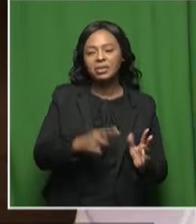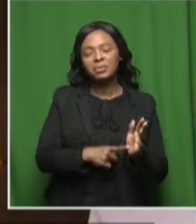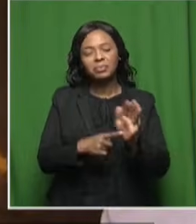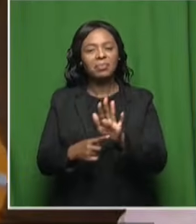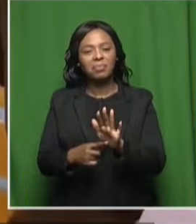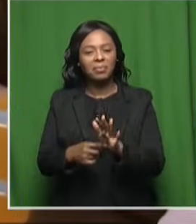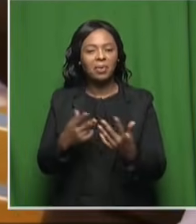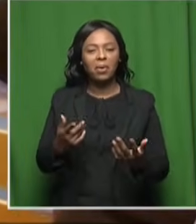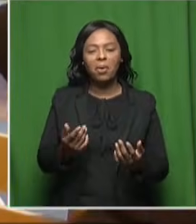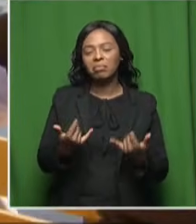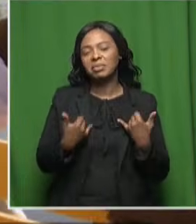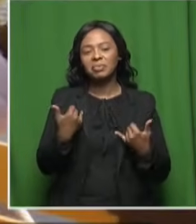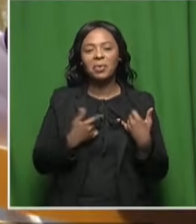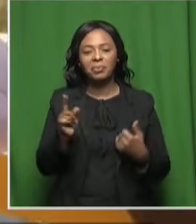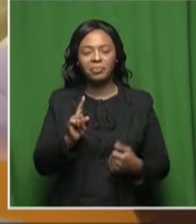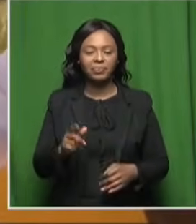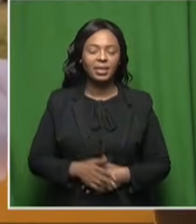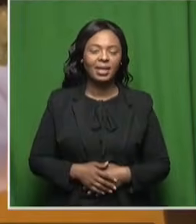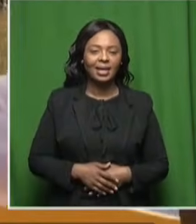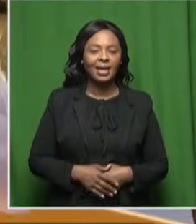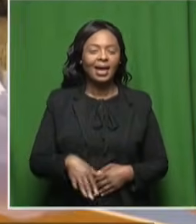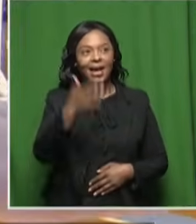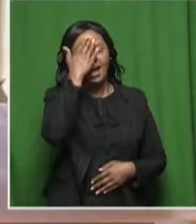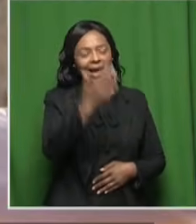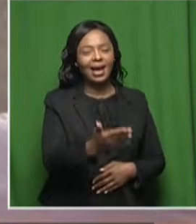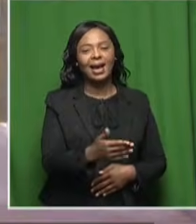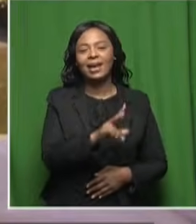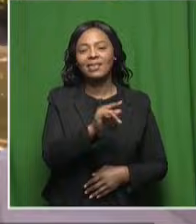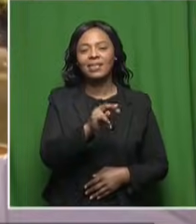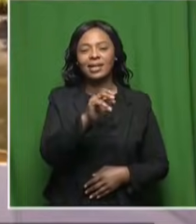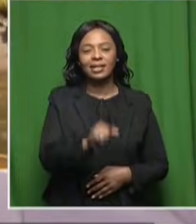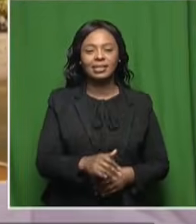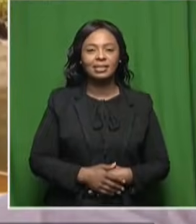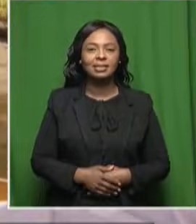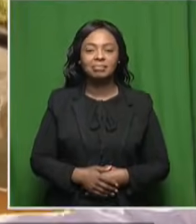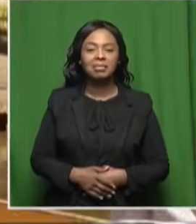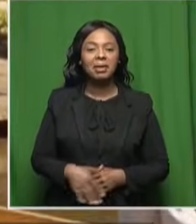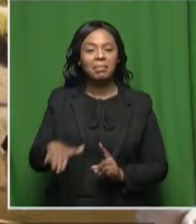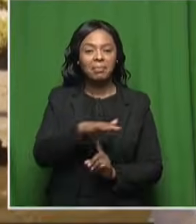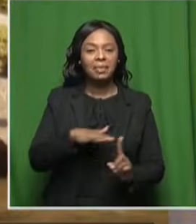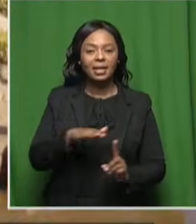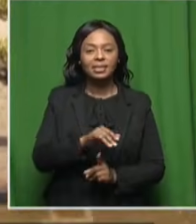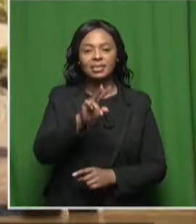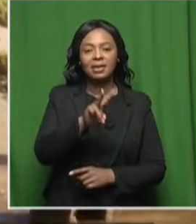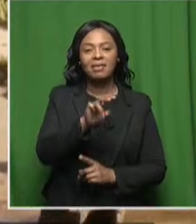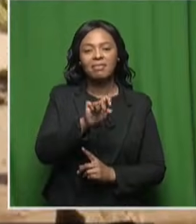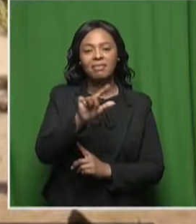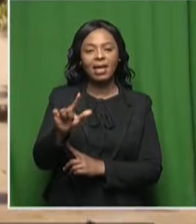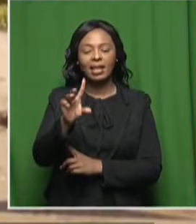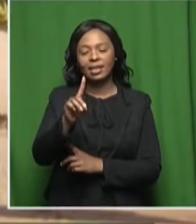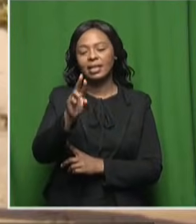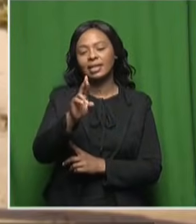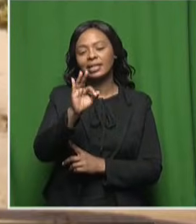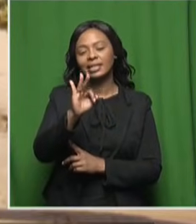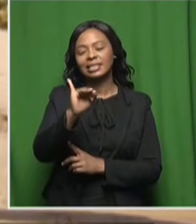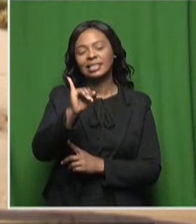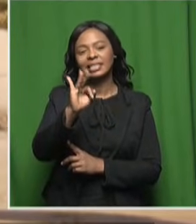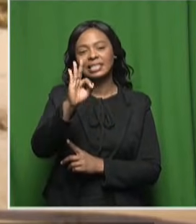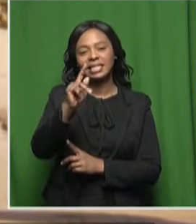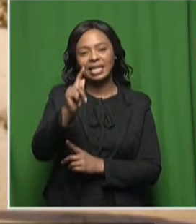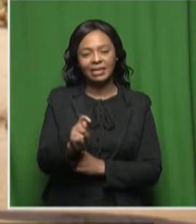Hi, Vanessa. Sure. Where do I start? Velddrif has so much to offer. The